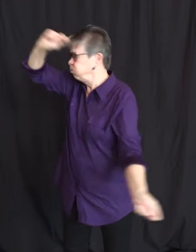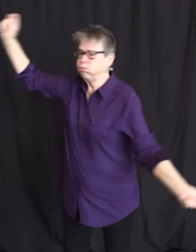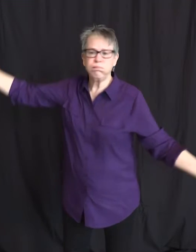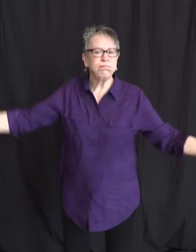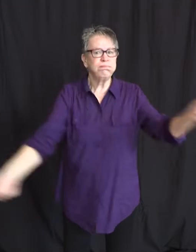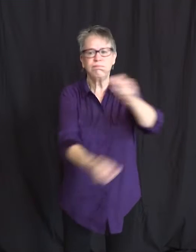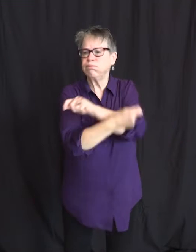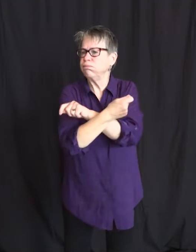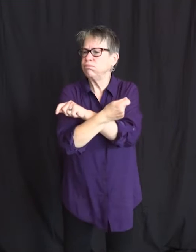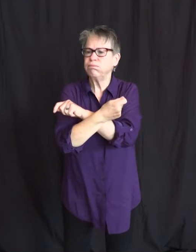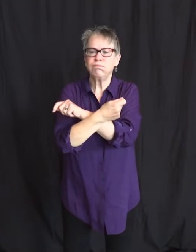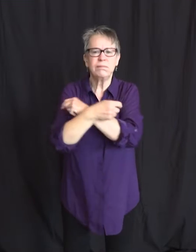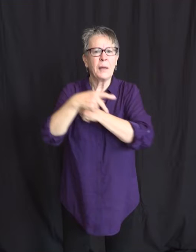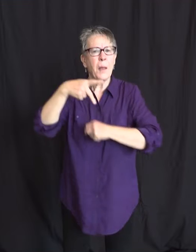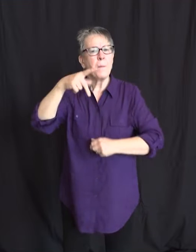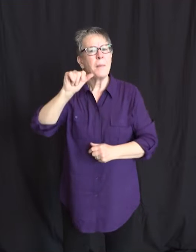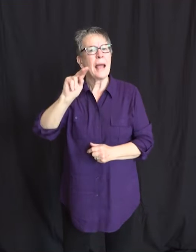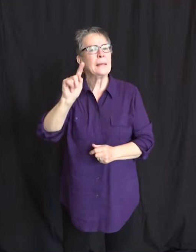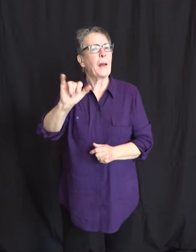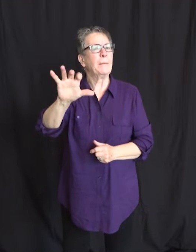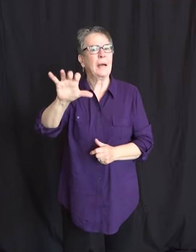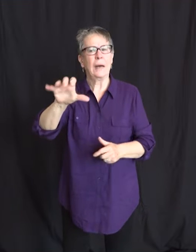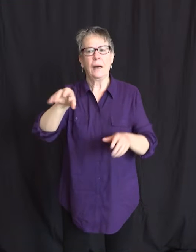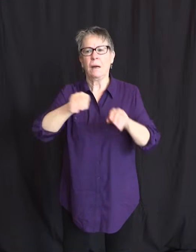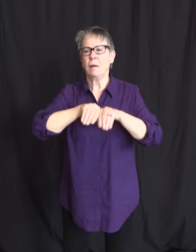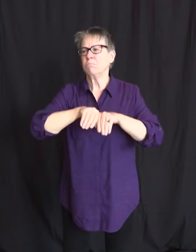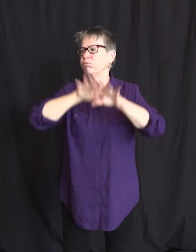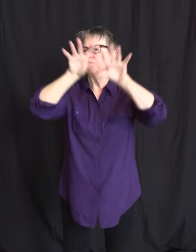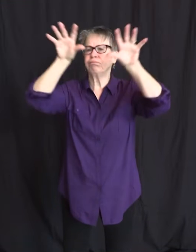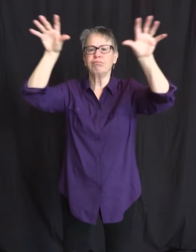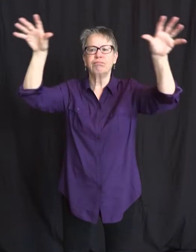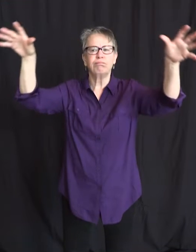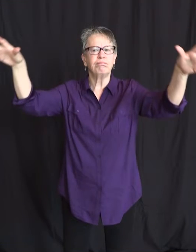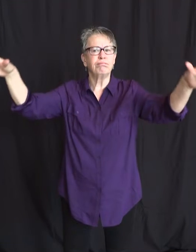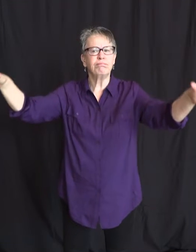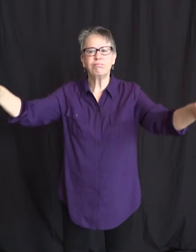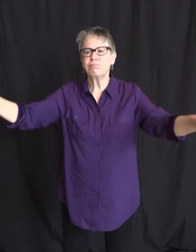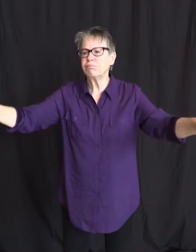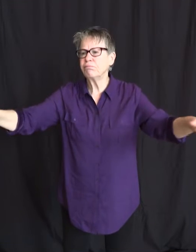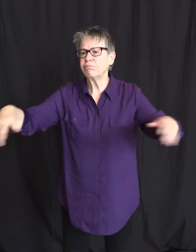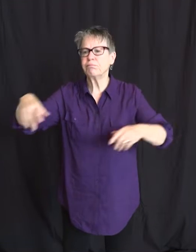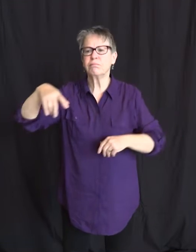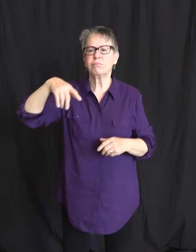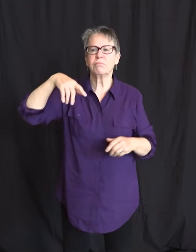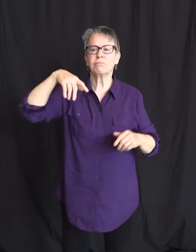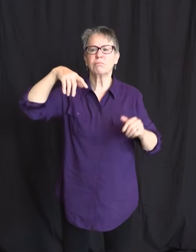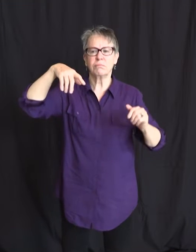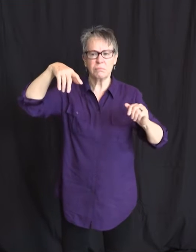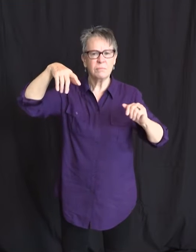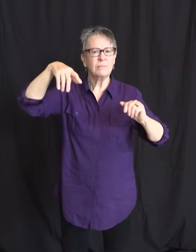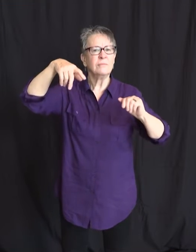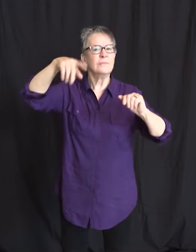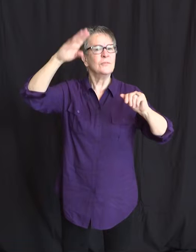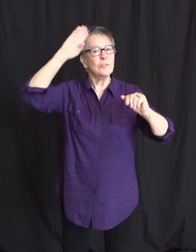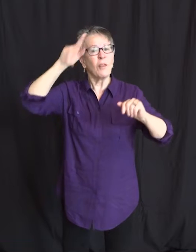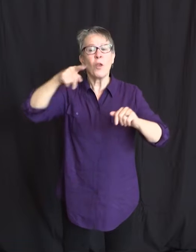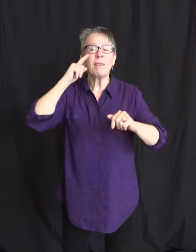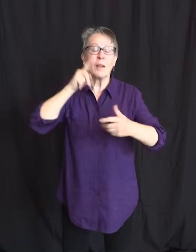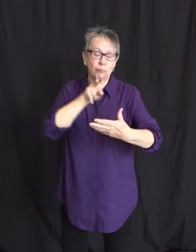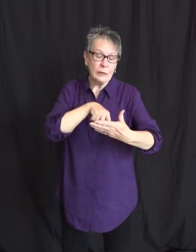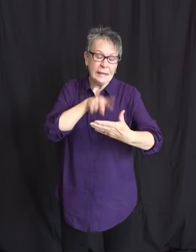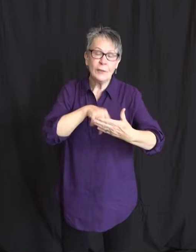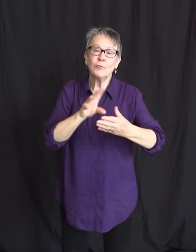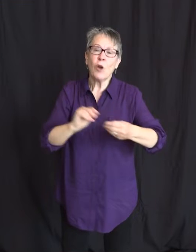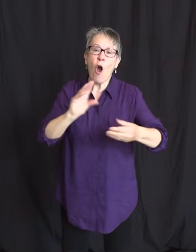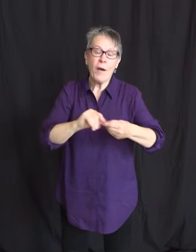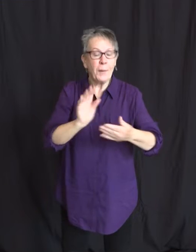nation in the world. And even as we work to put New Jersey back on the road of progress and prosperity, we know that this war